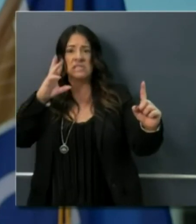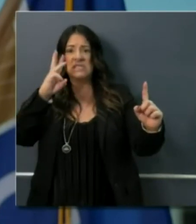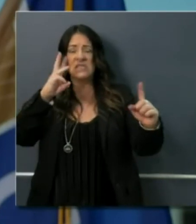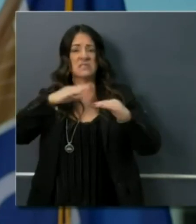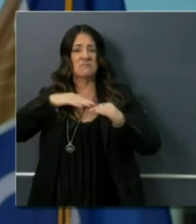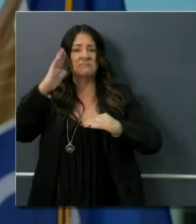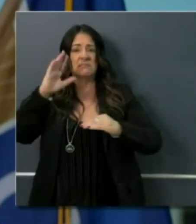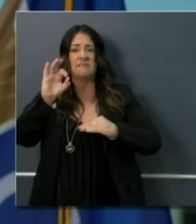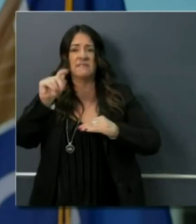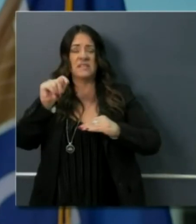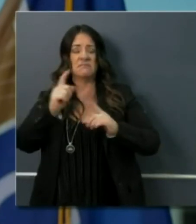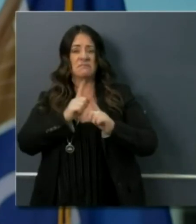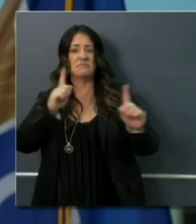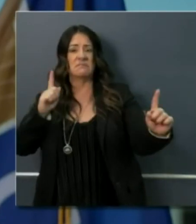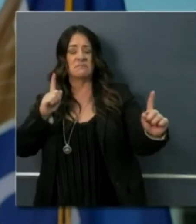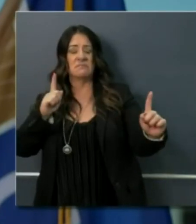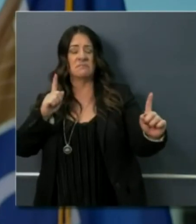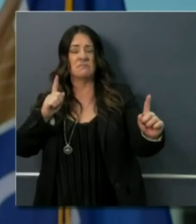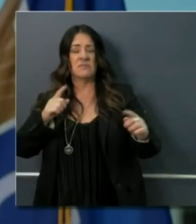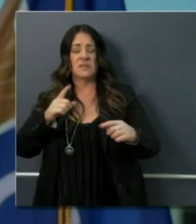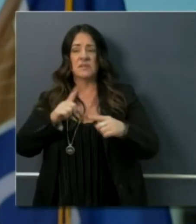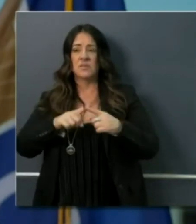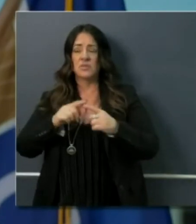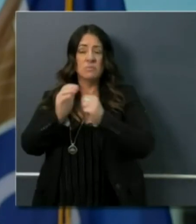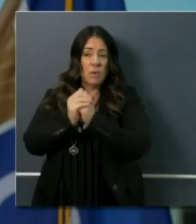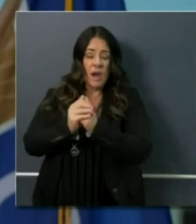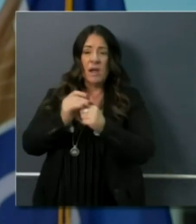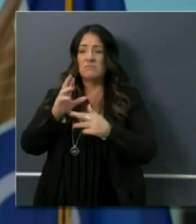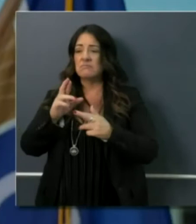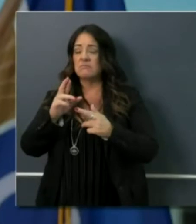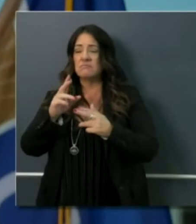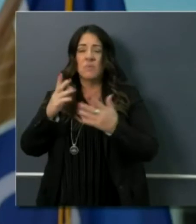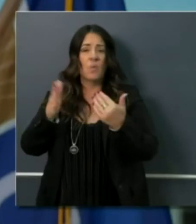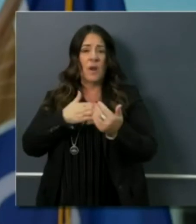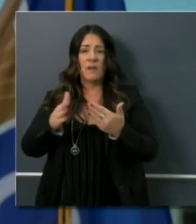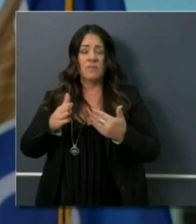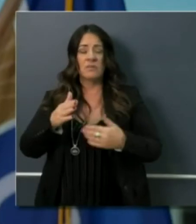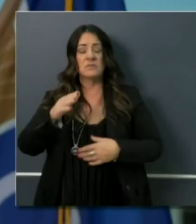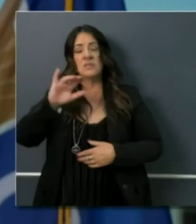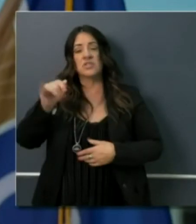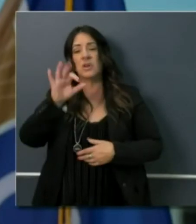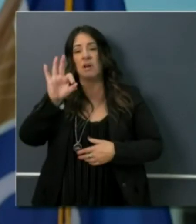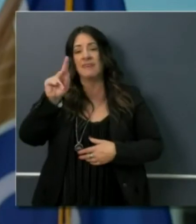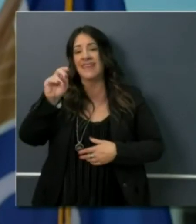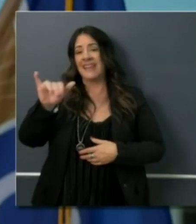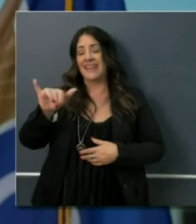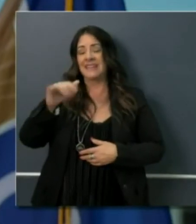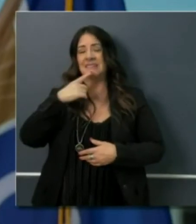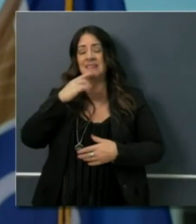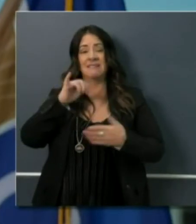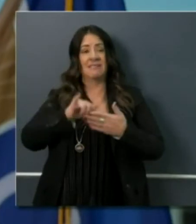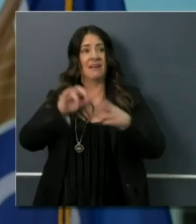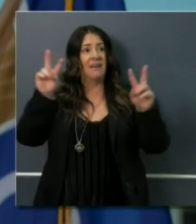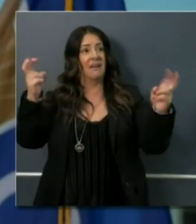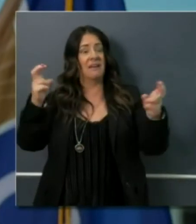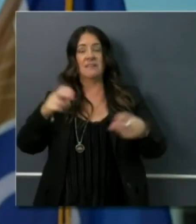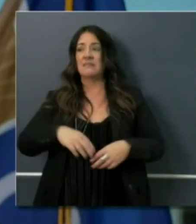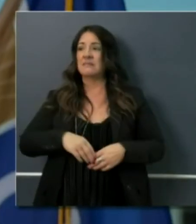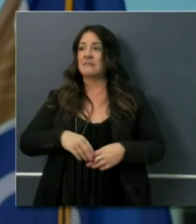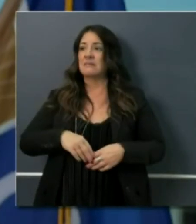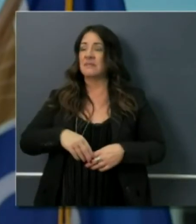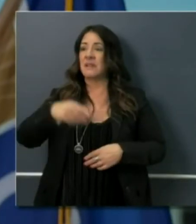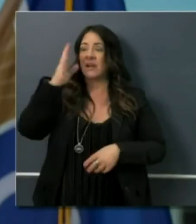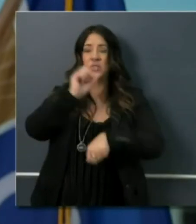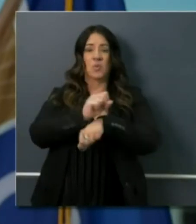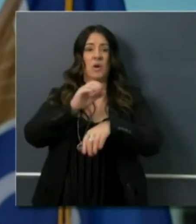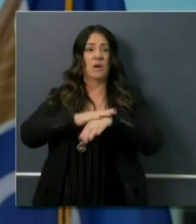John Kennedy who said in his inaugural, God's work on earth is truly our own. It's faith and works.